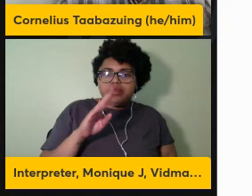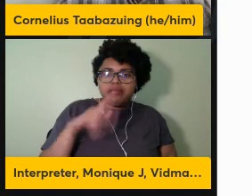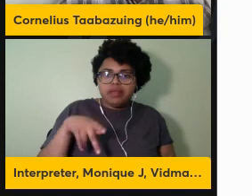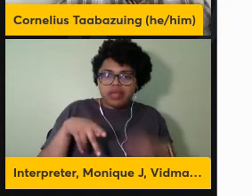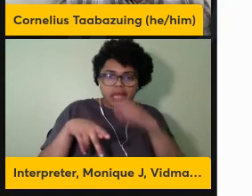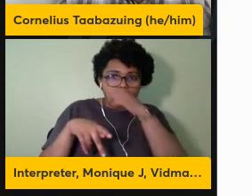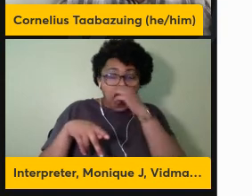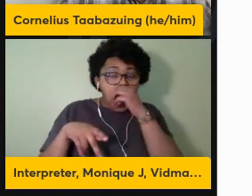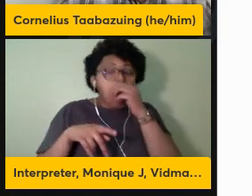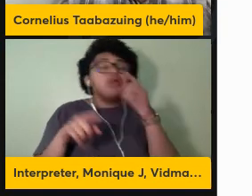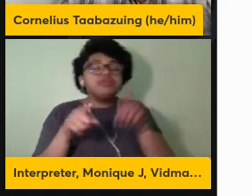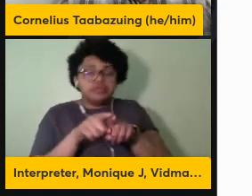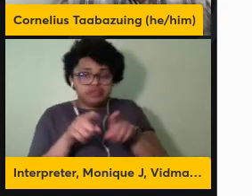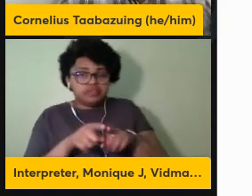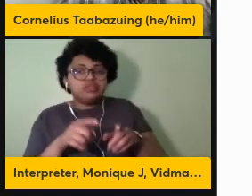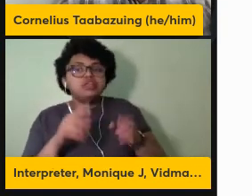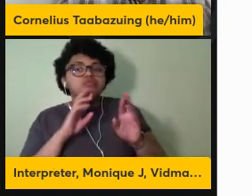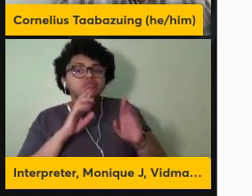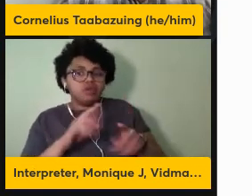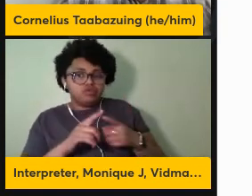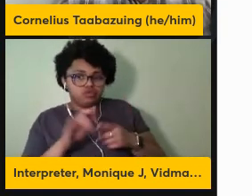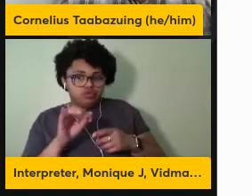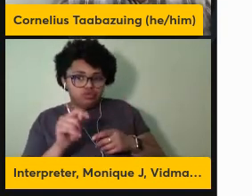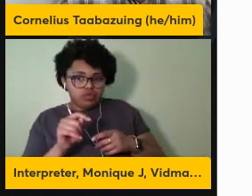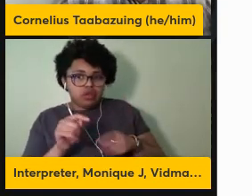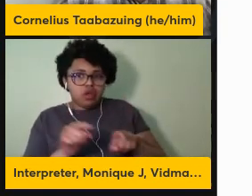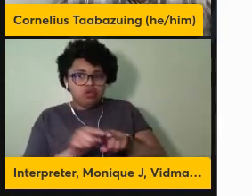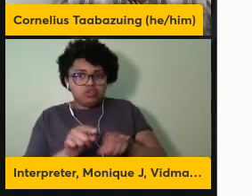NLRP1 does not seem to be the inflammasome that mediates